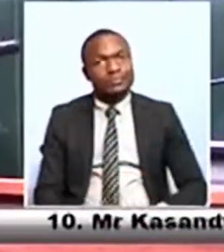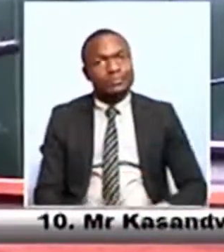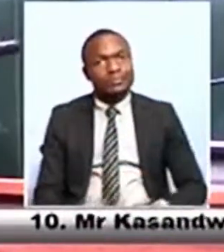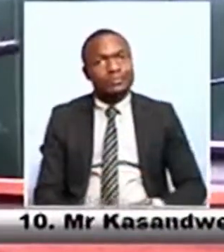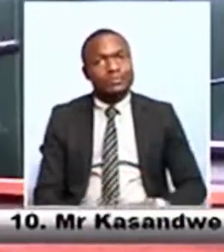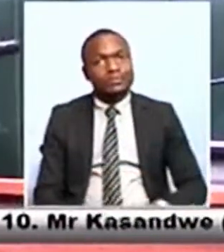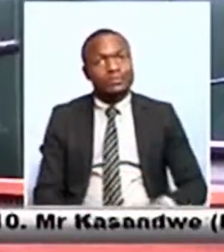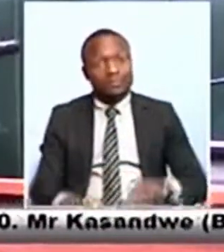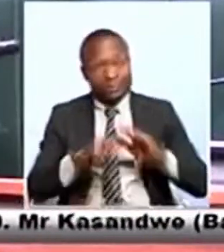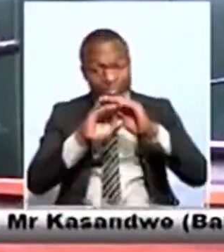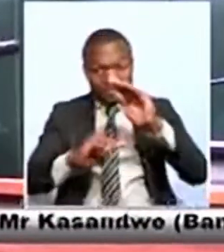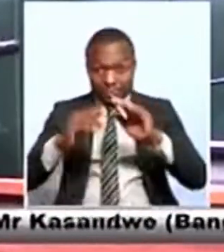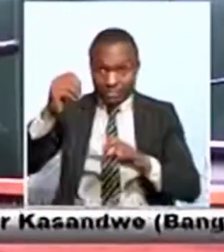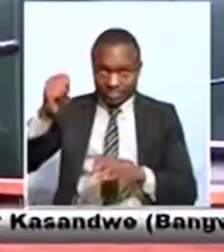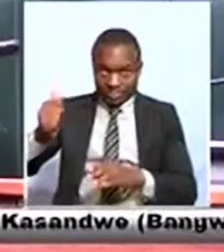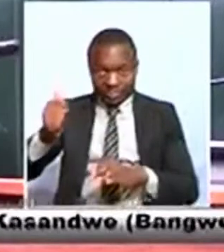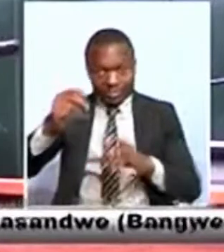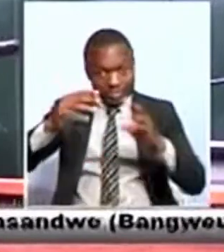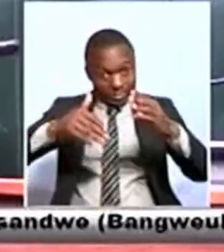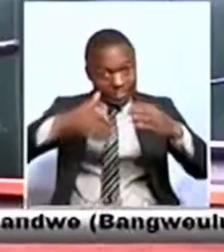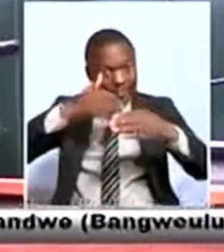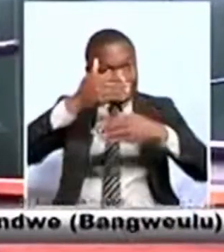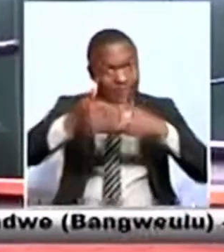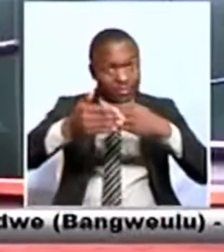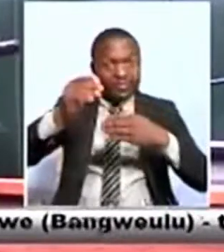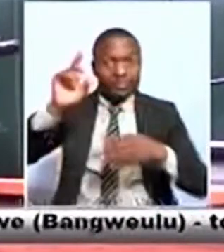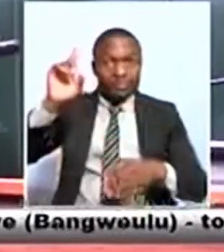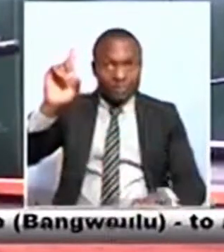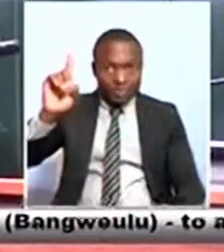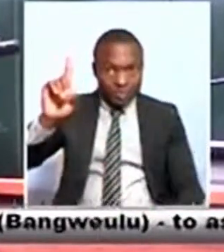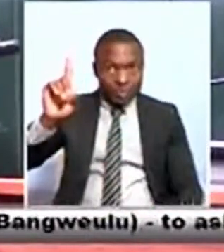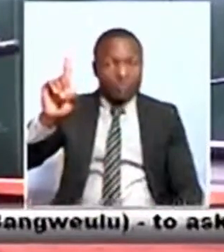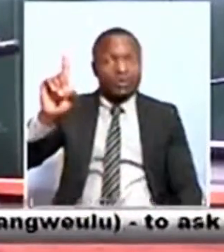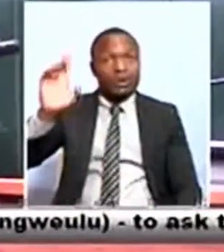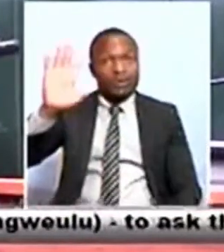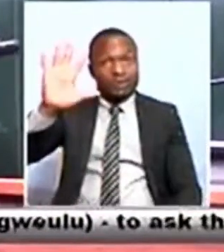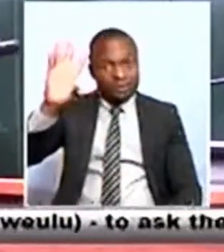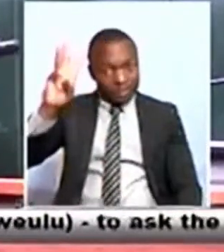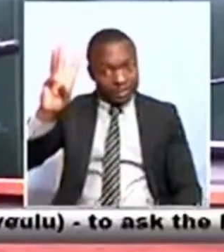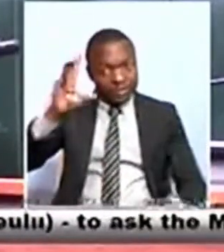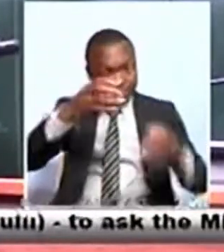That under A, out of the 156 constituencies,